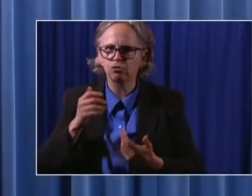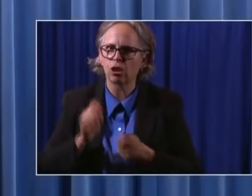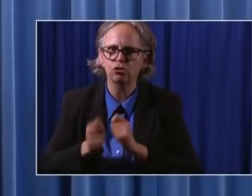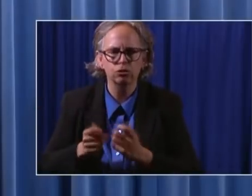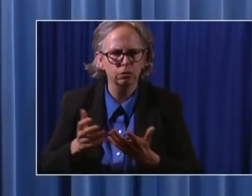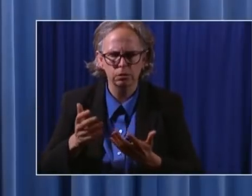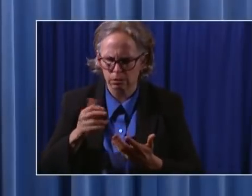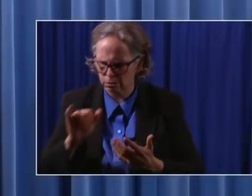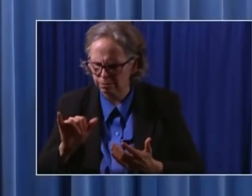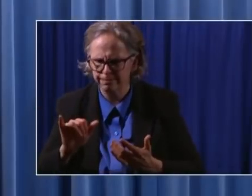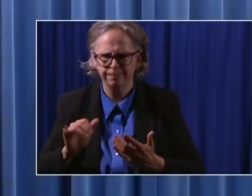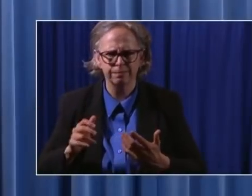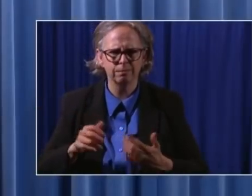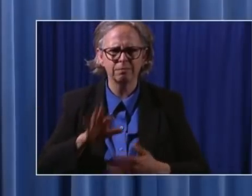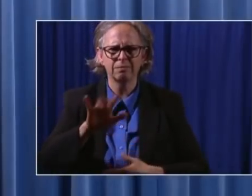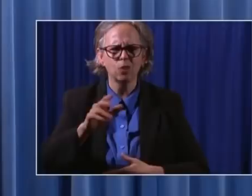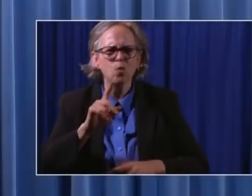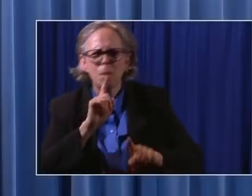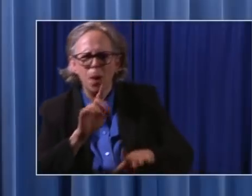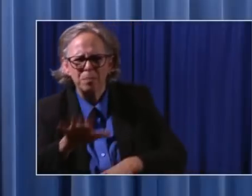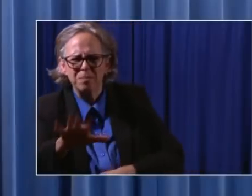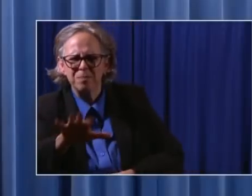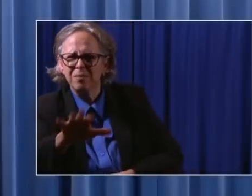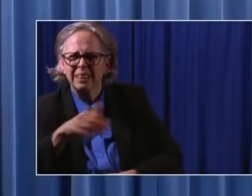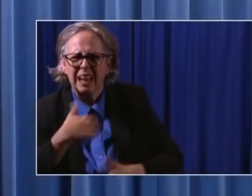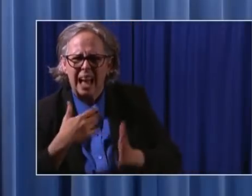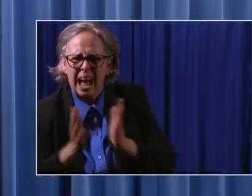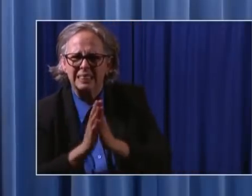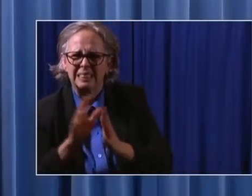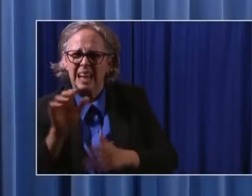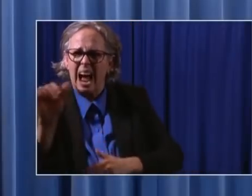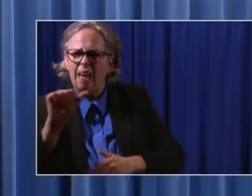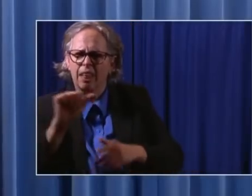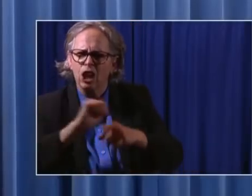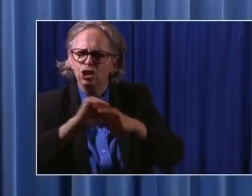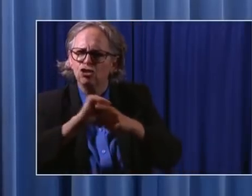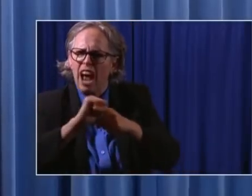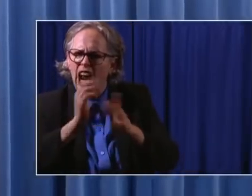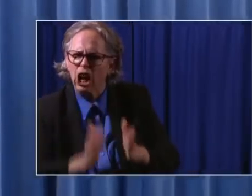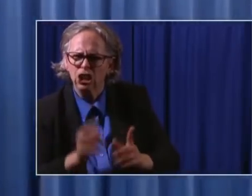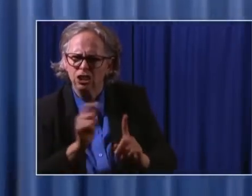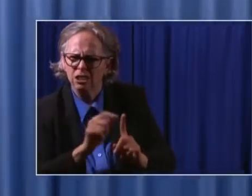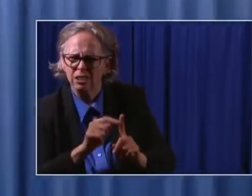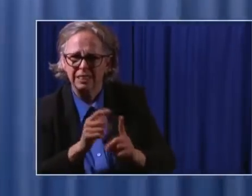voices athletic trainers, which are considered healthcare professionals of the sidelines?